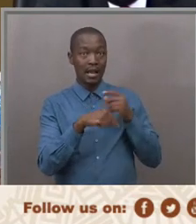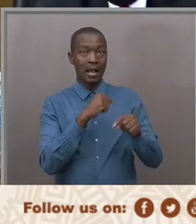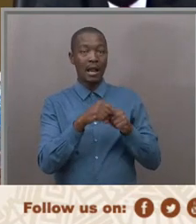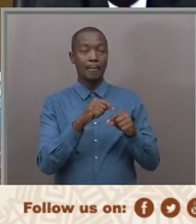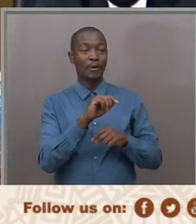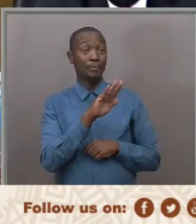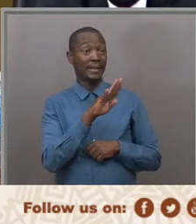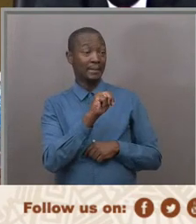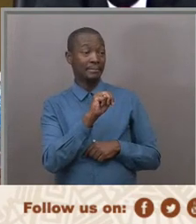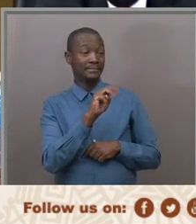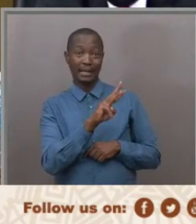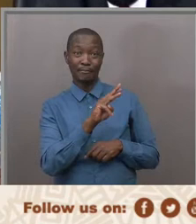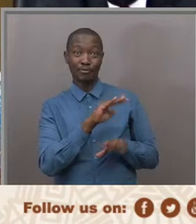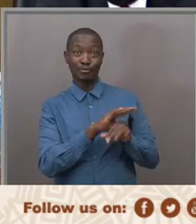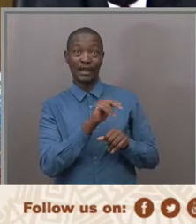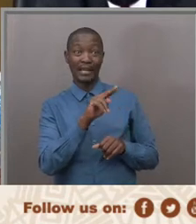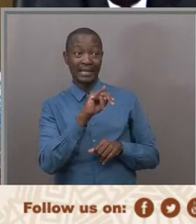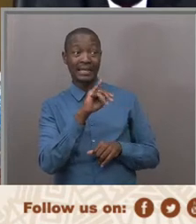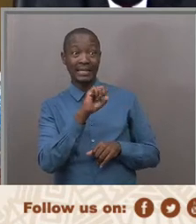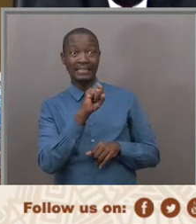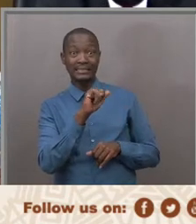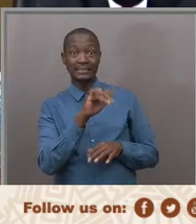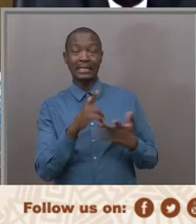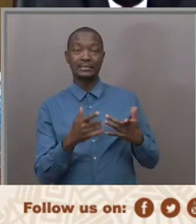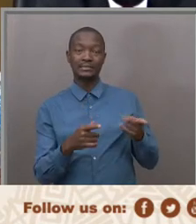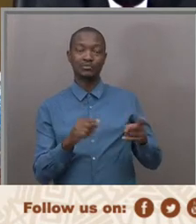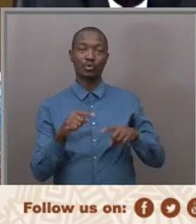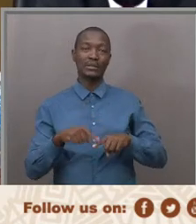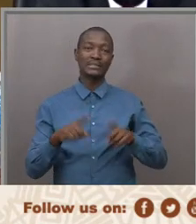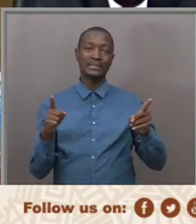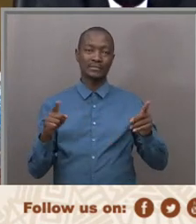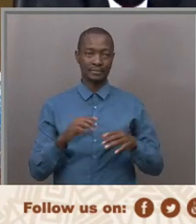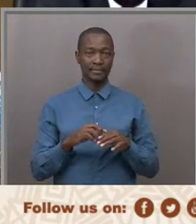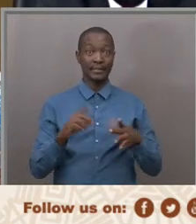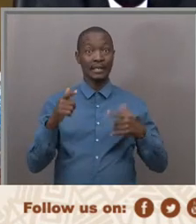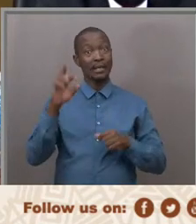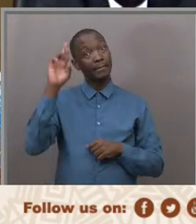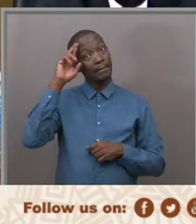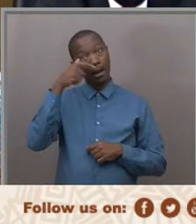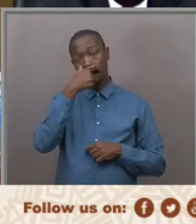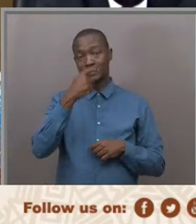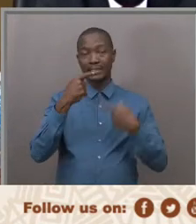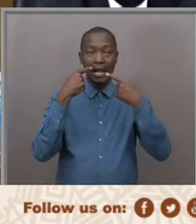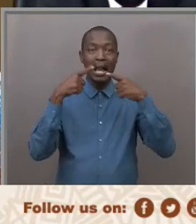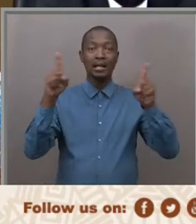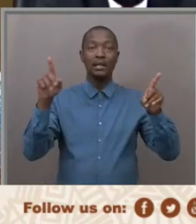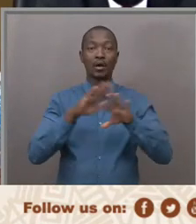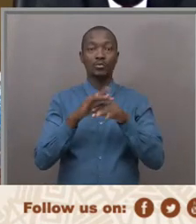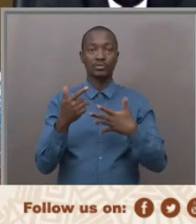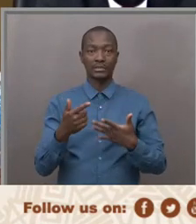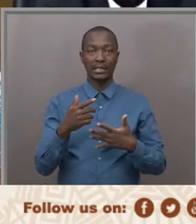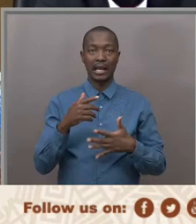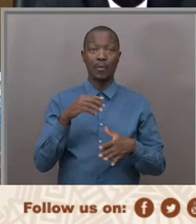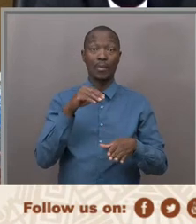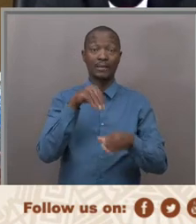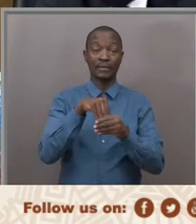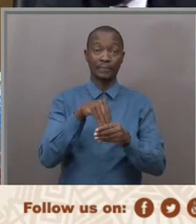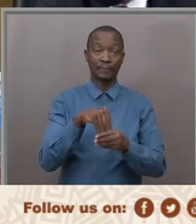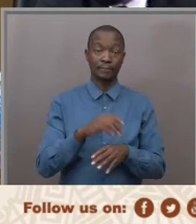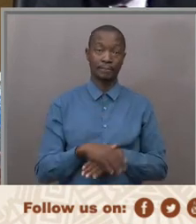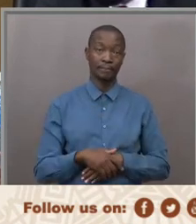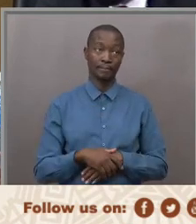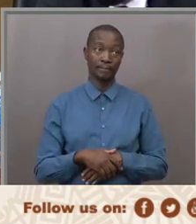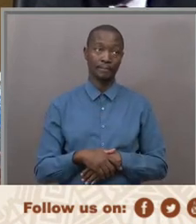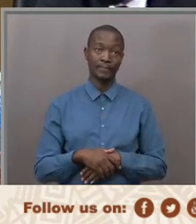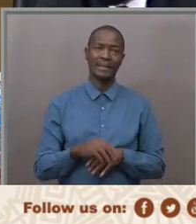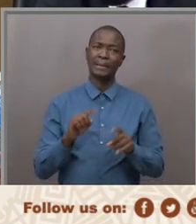And the investment figures exclude what investment was announced by our president for those projects. But there are